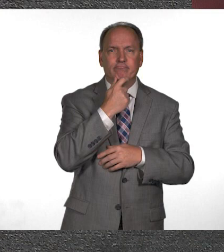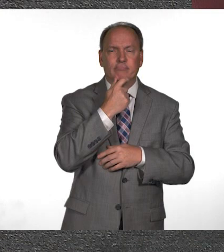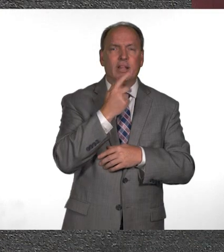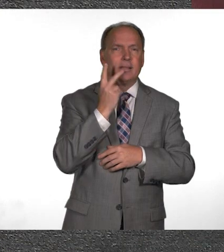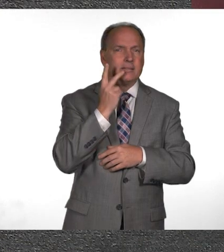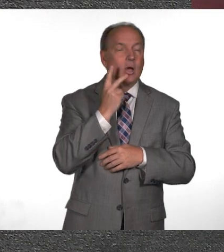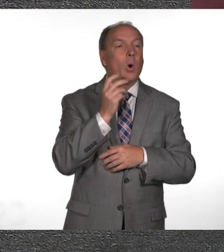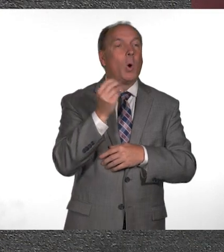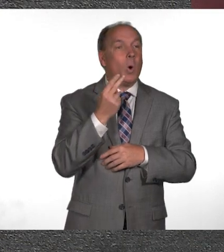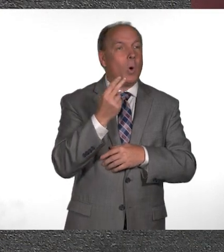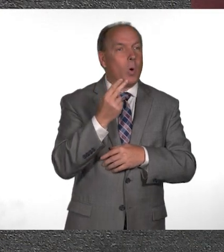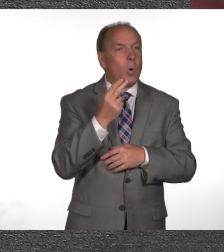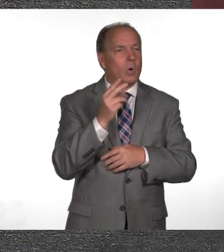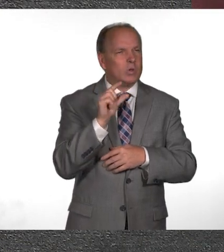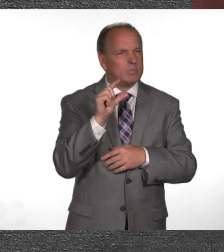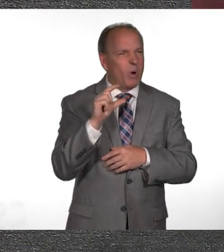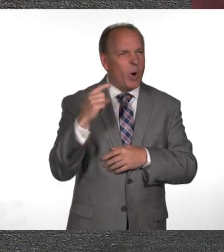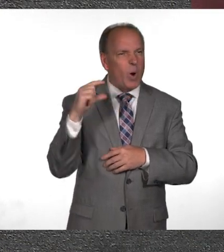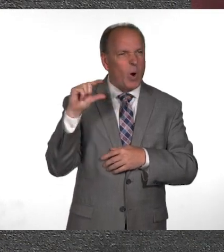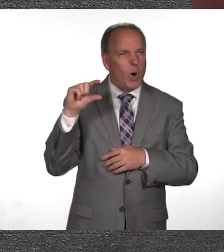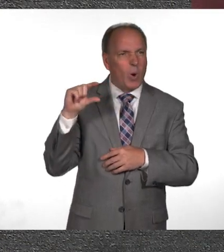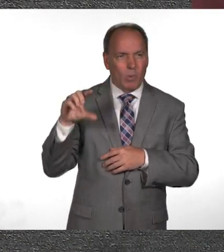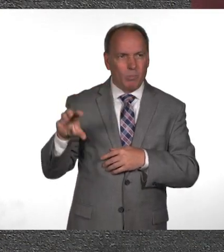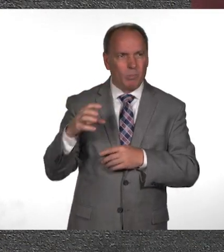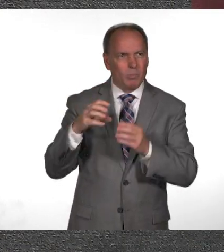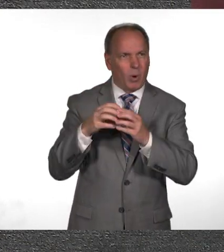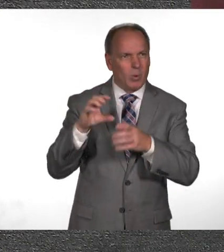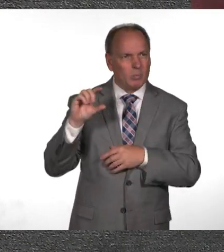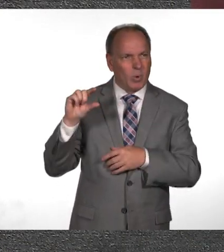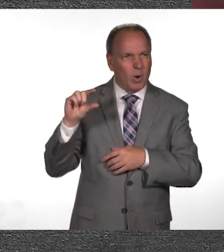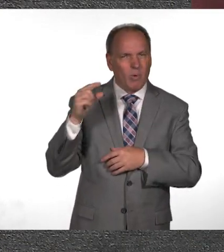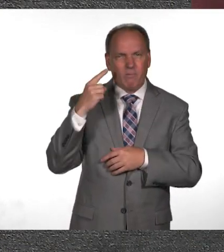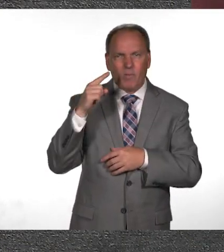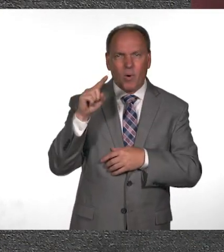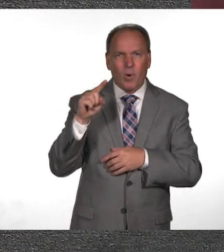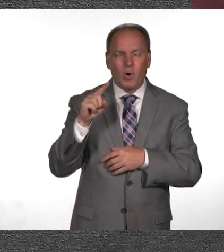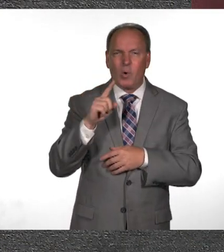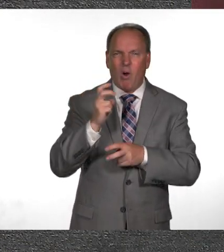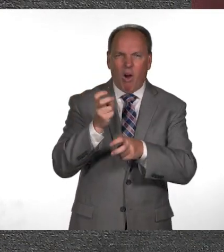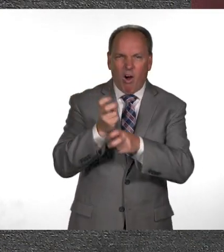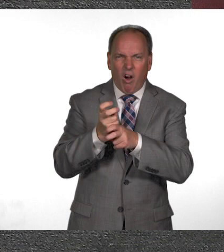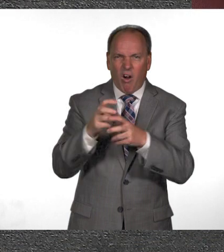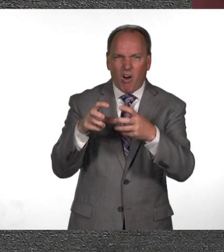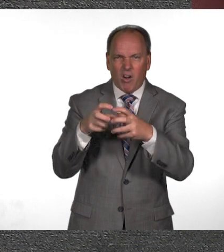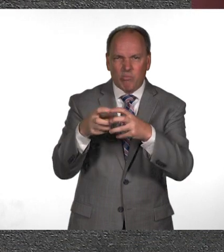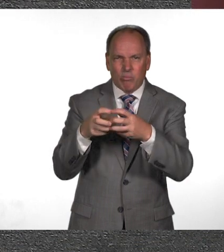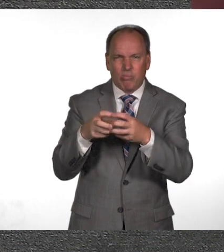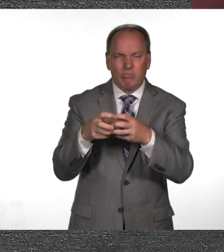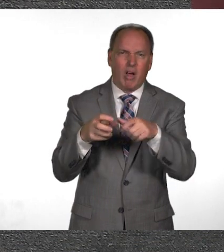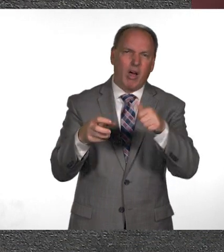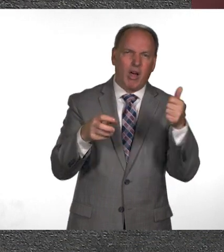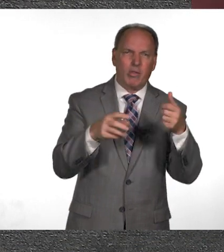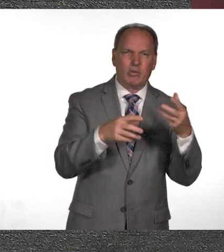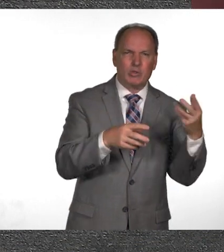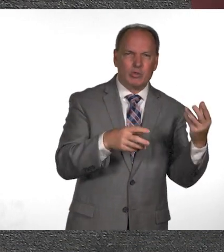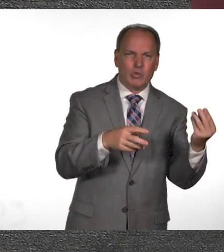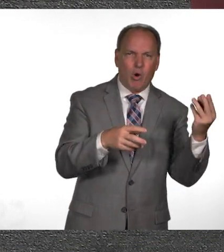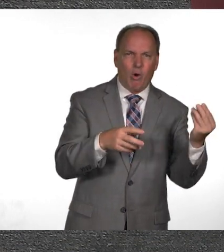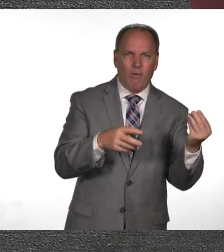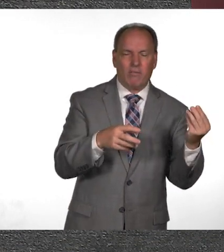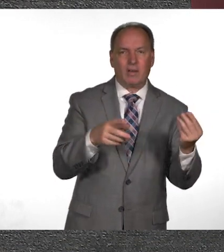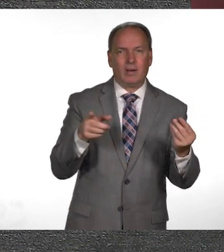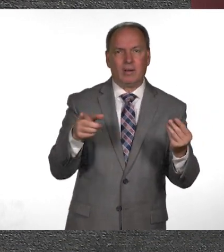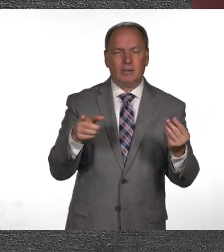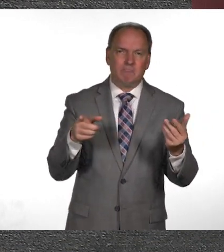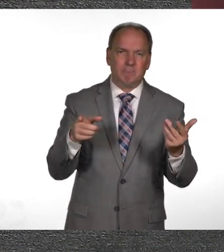Let's see. Oh, here's a little small one. What do you think this one might be? This one's really hard. These ones are a little softer. Actually, the